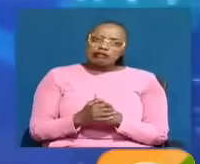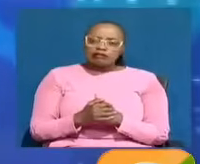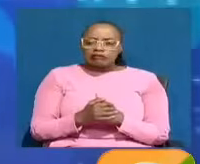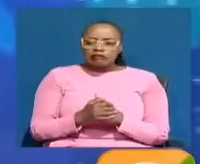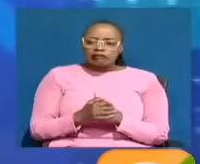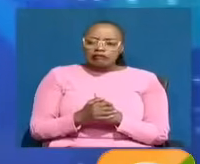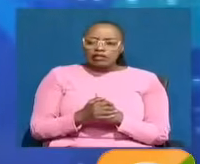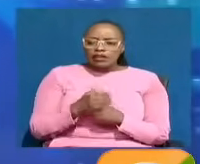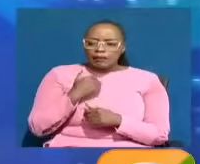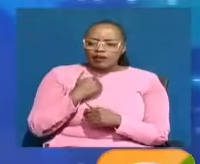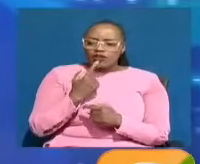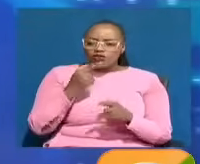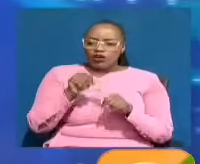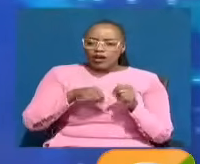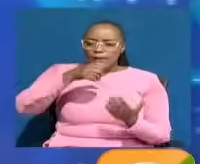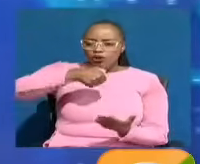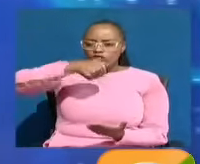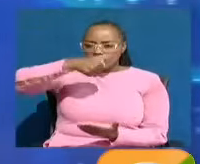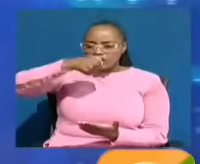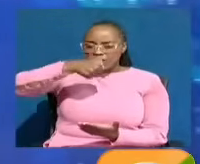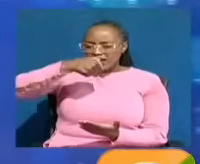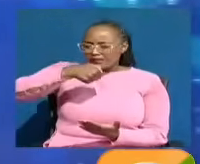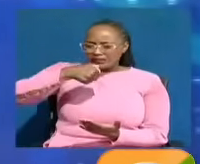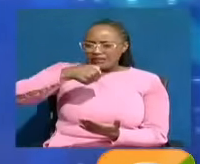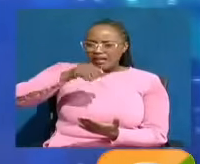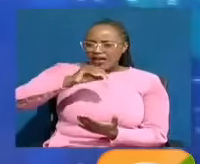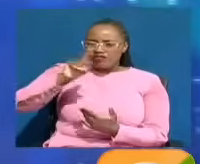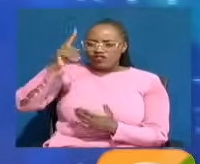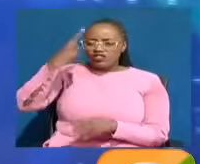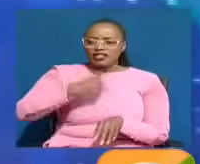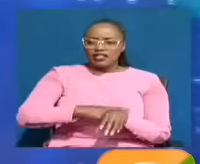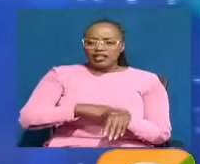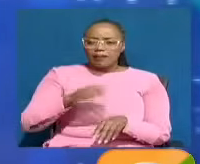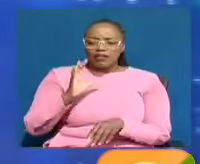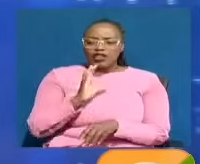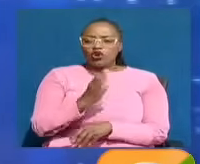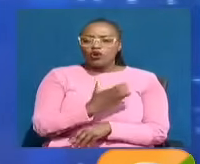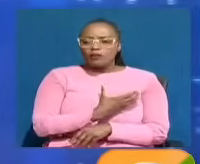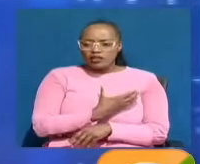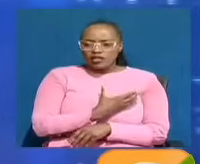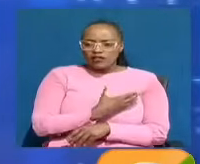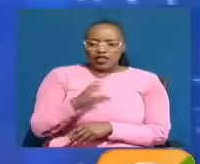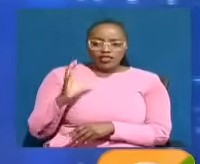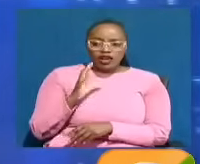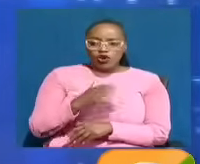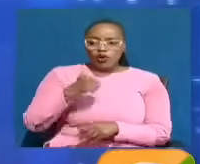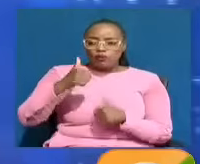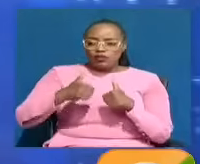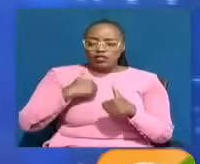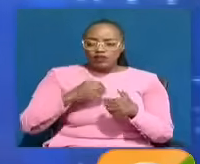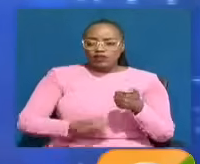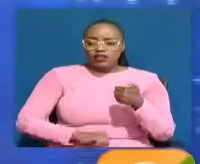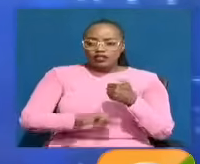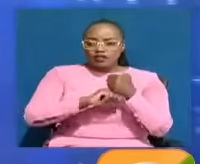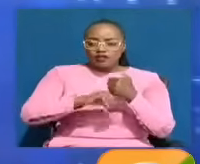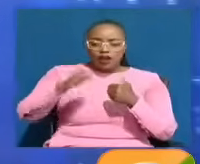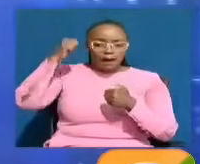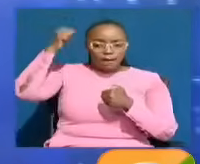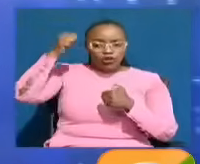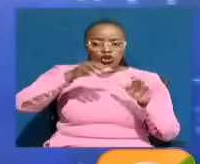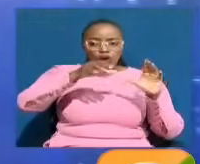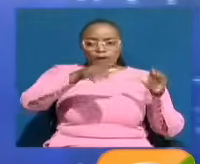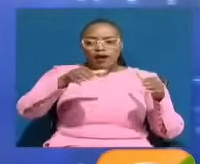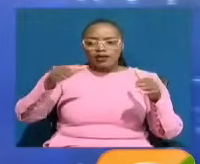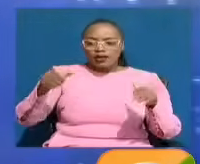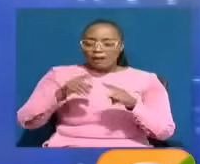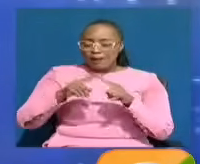We haven't operated with the budget as such, because for the first time, this committee is a committee that has been supported by political parties rather than